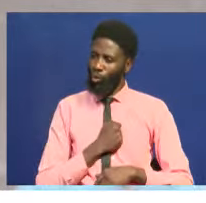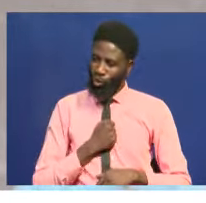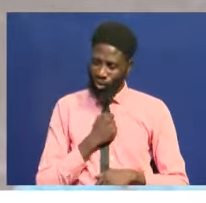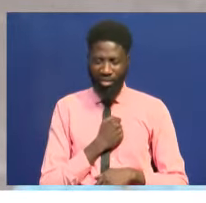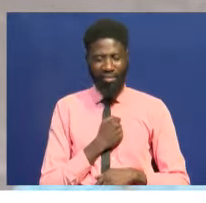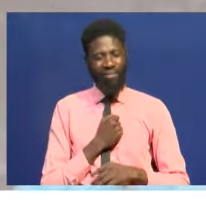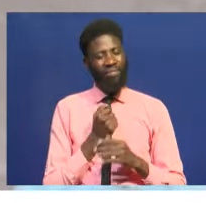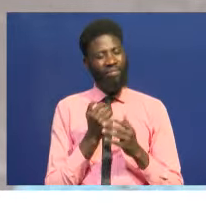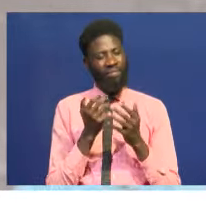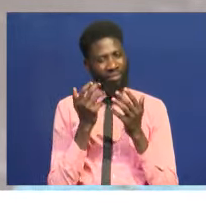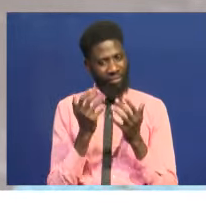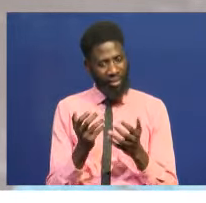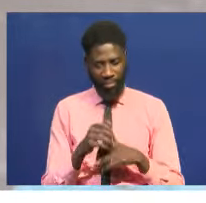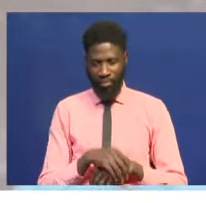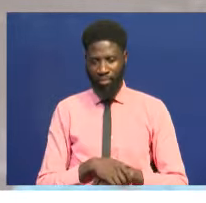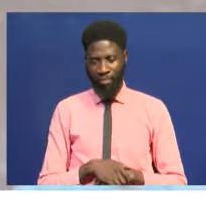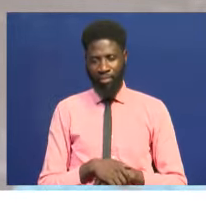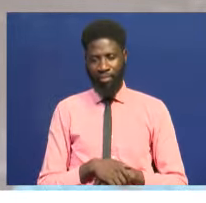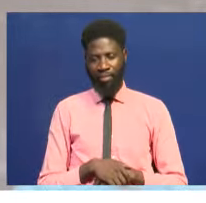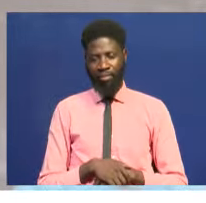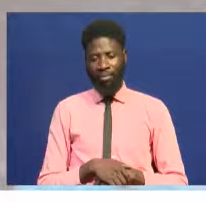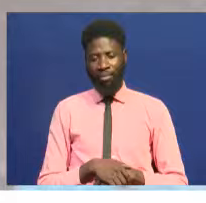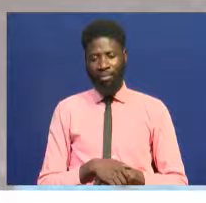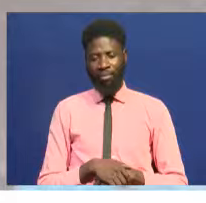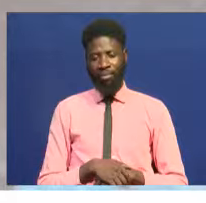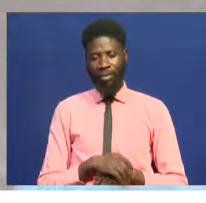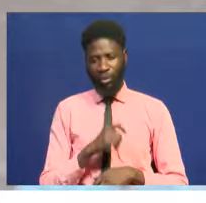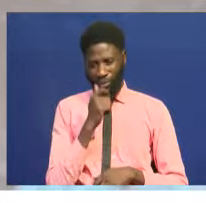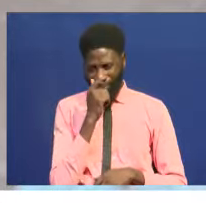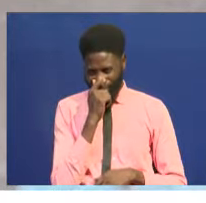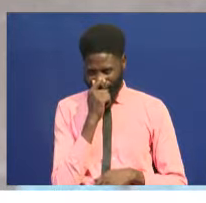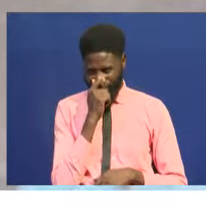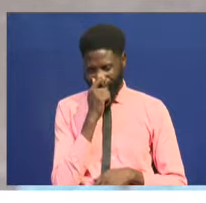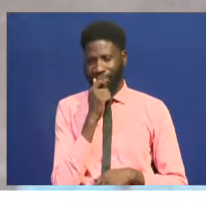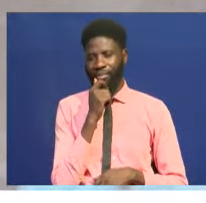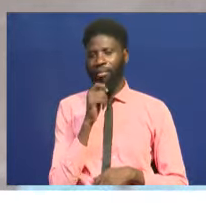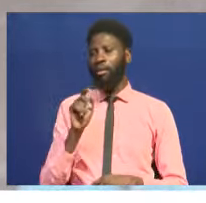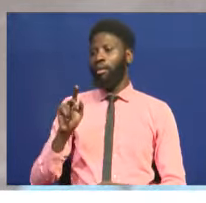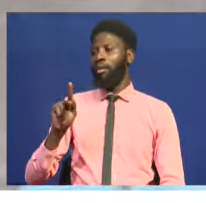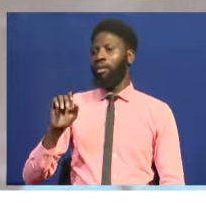May Kelvin's soul rest in eternal peace.